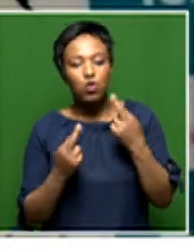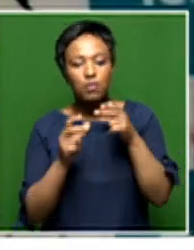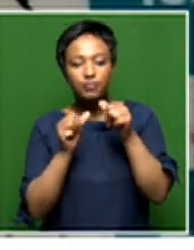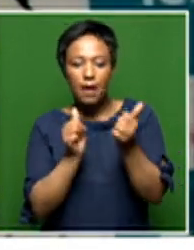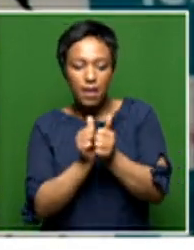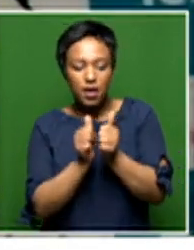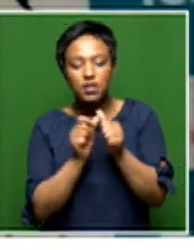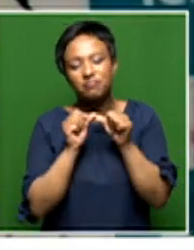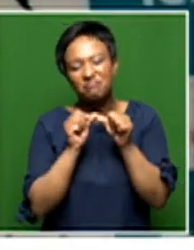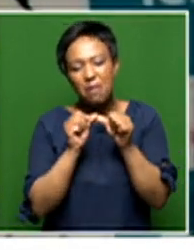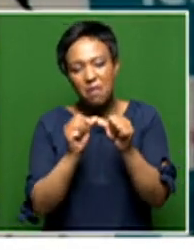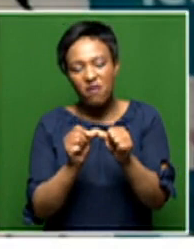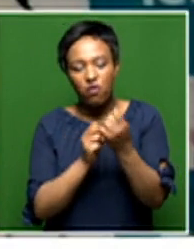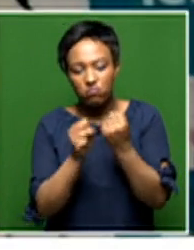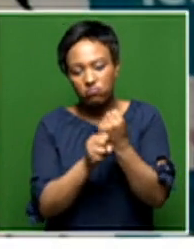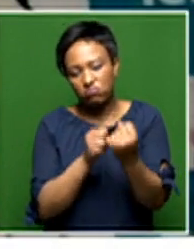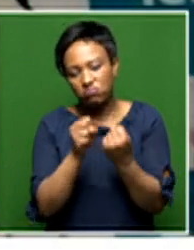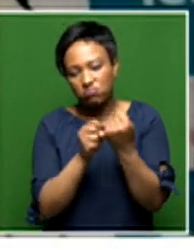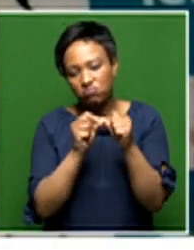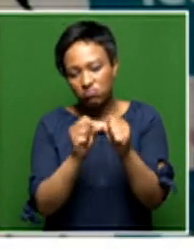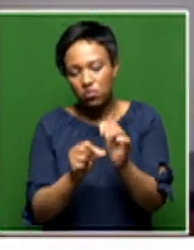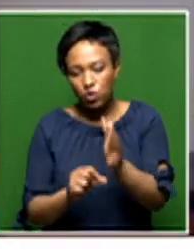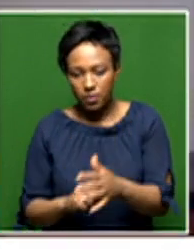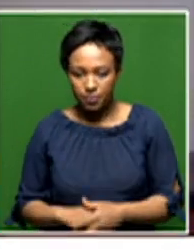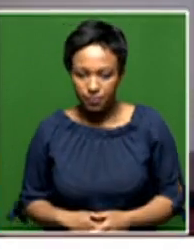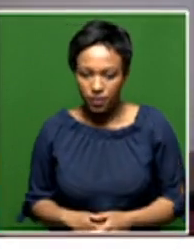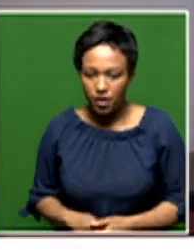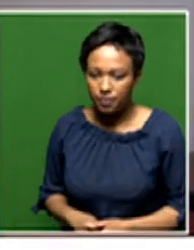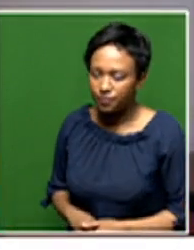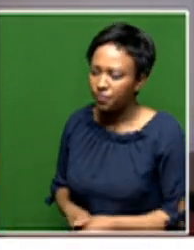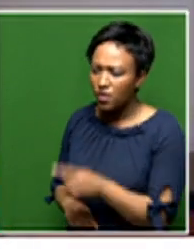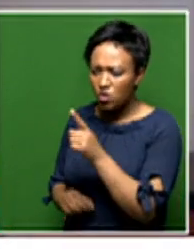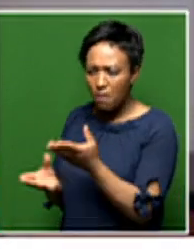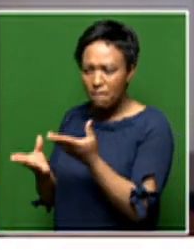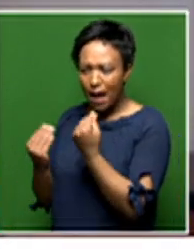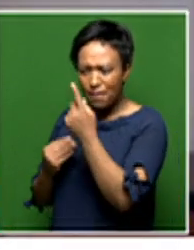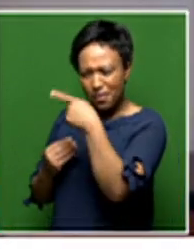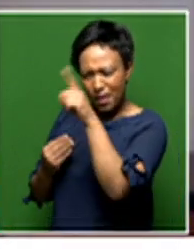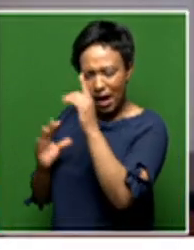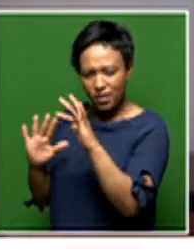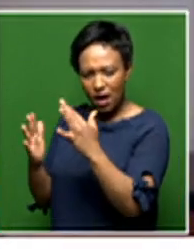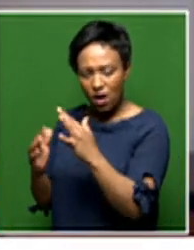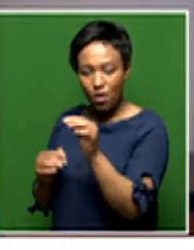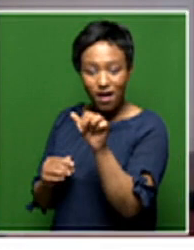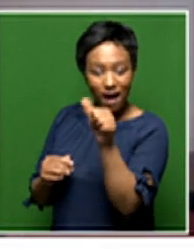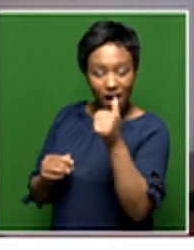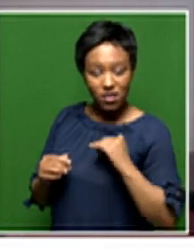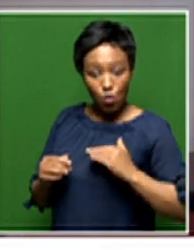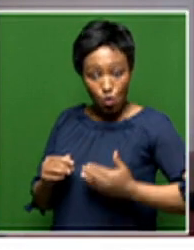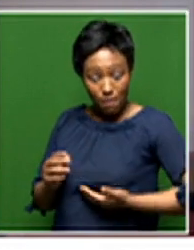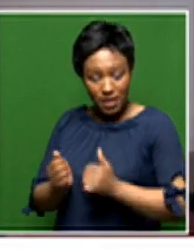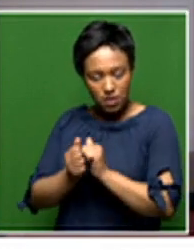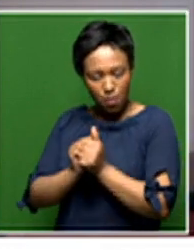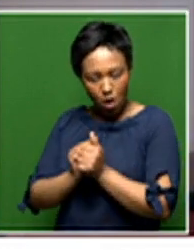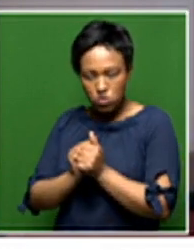that we have with them continues for years to come. How did you get it right? Because many other women's sports are struggling just to get